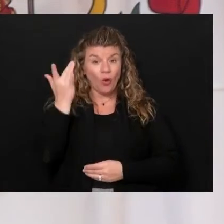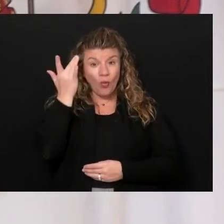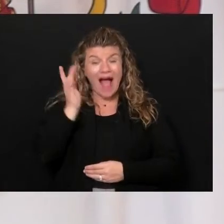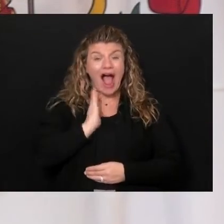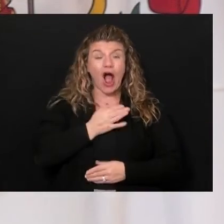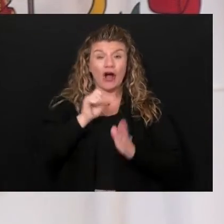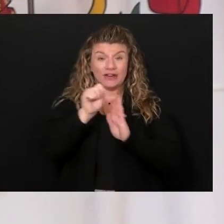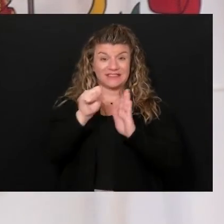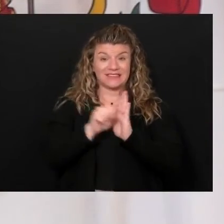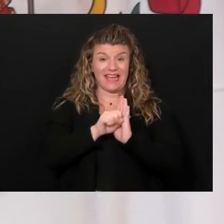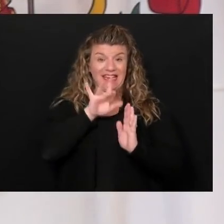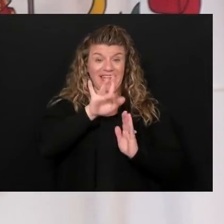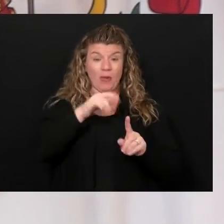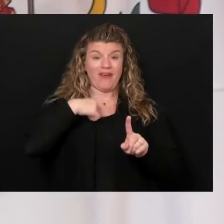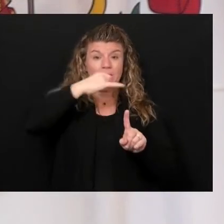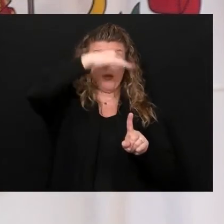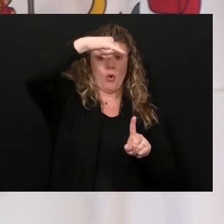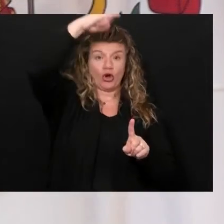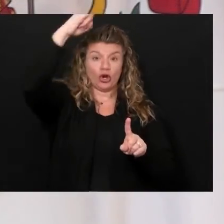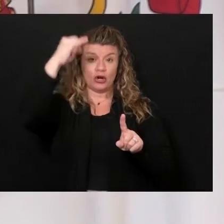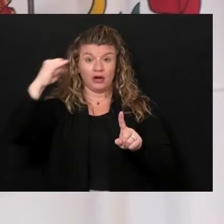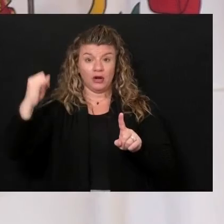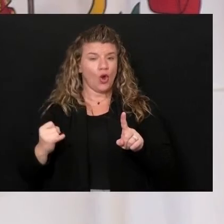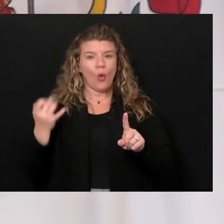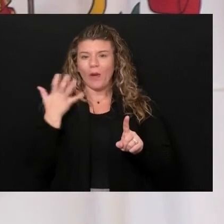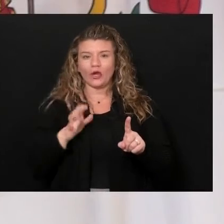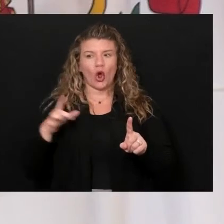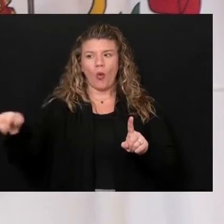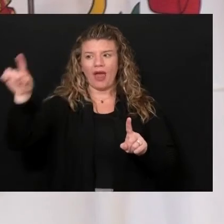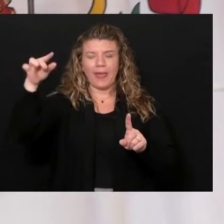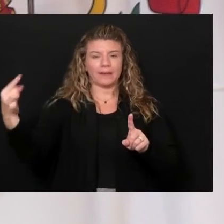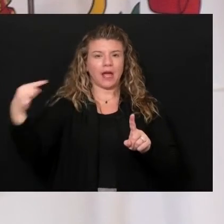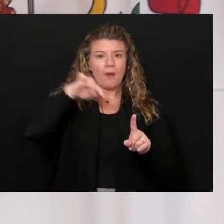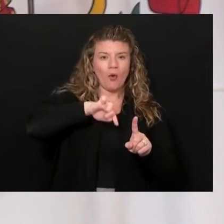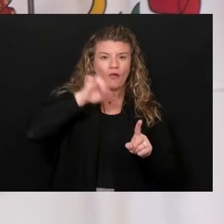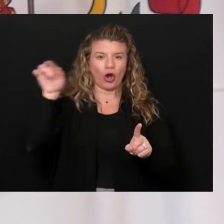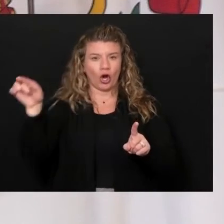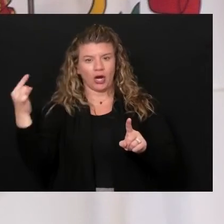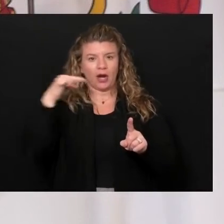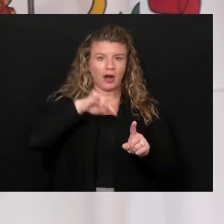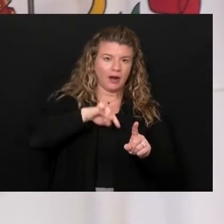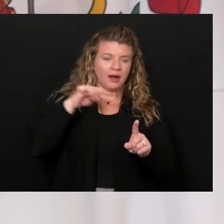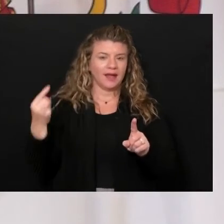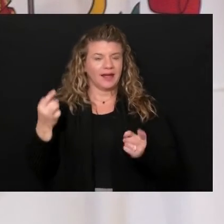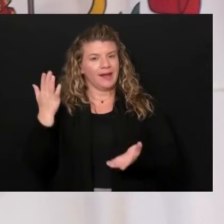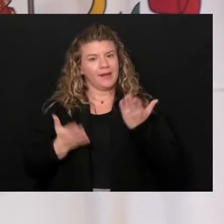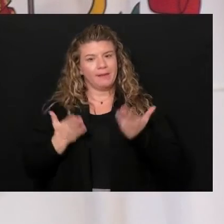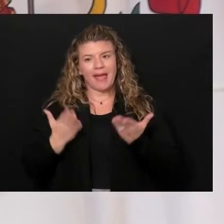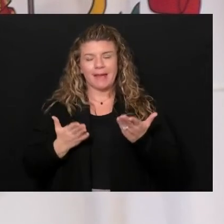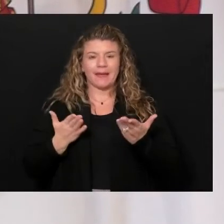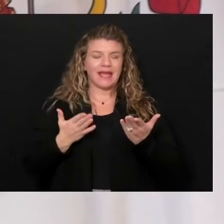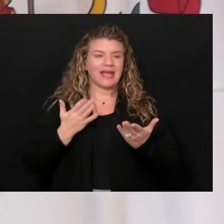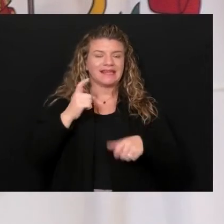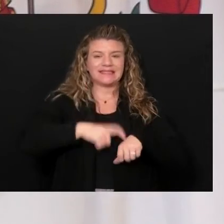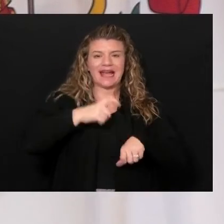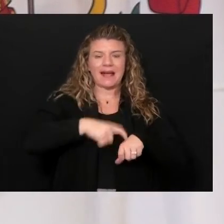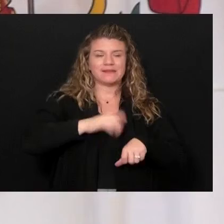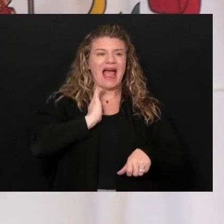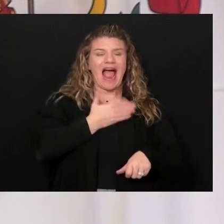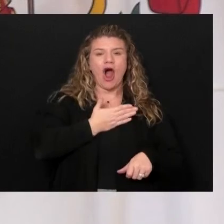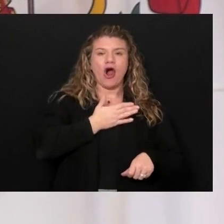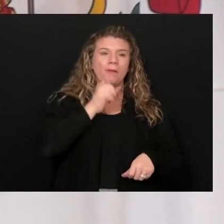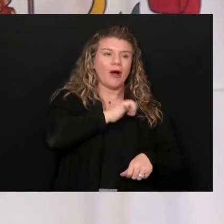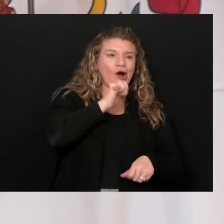we have got to slow down people coming over here from across the lines, maybe at hours at our bars or whatever it may be,